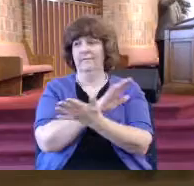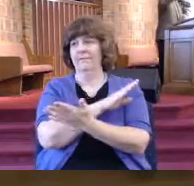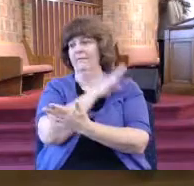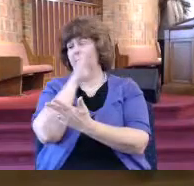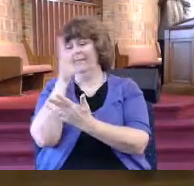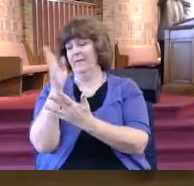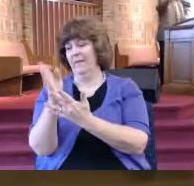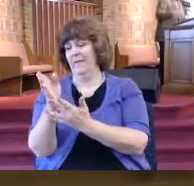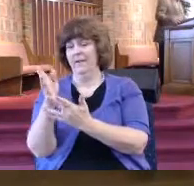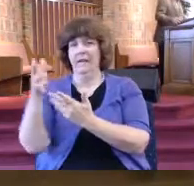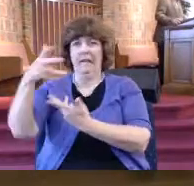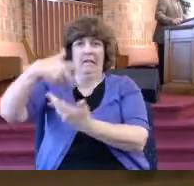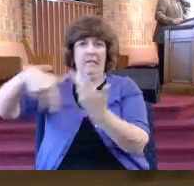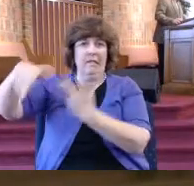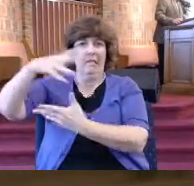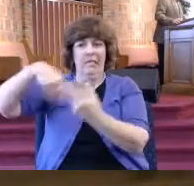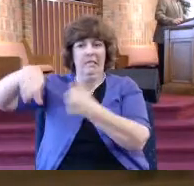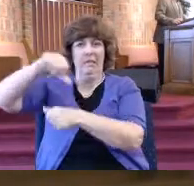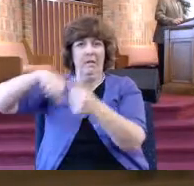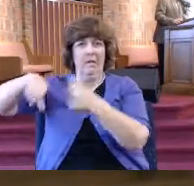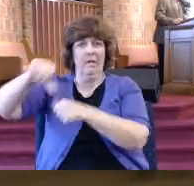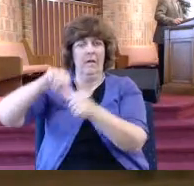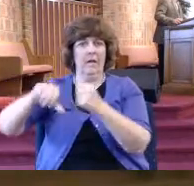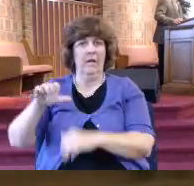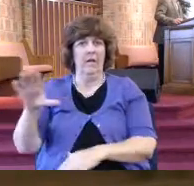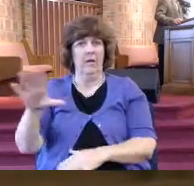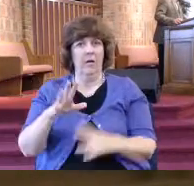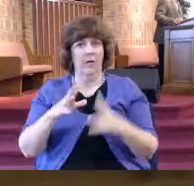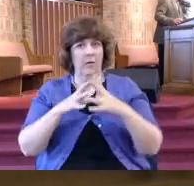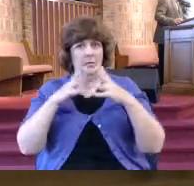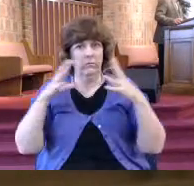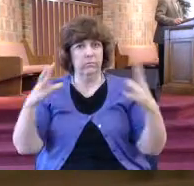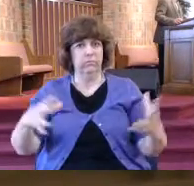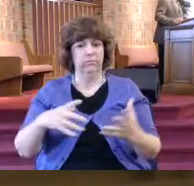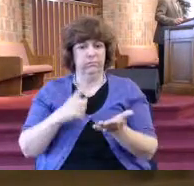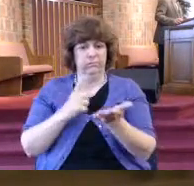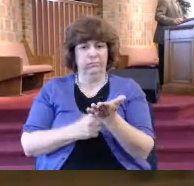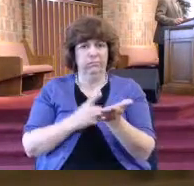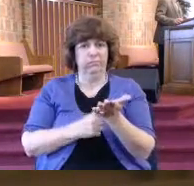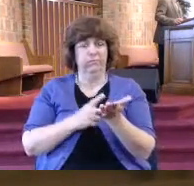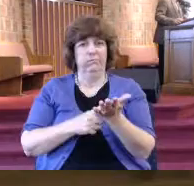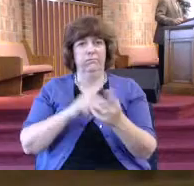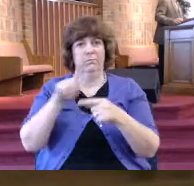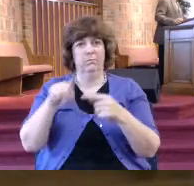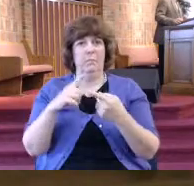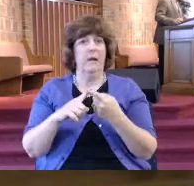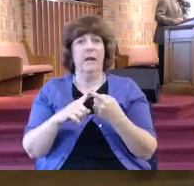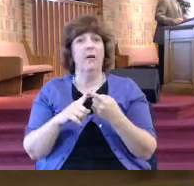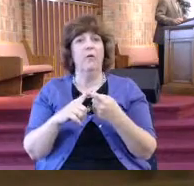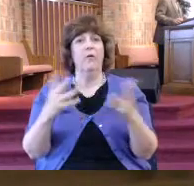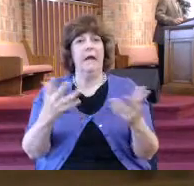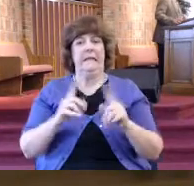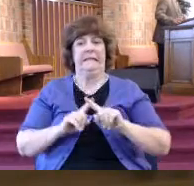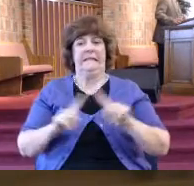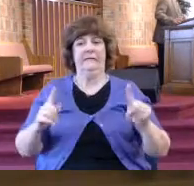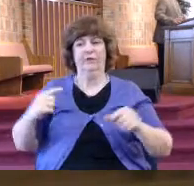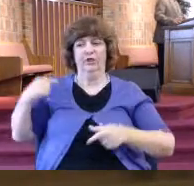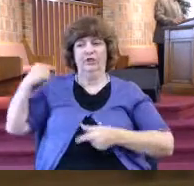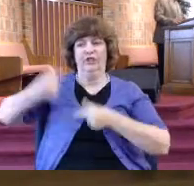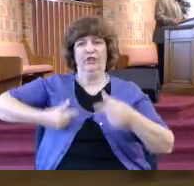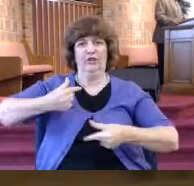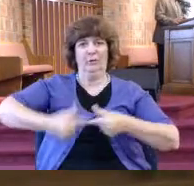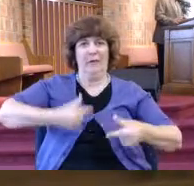of social groups are spending time talking about generational differences. And